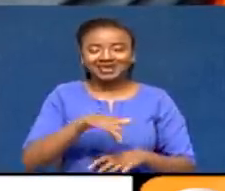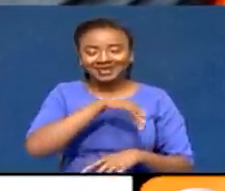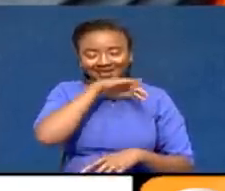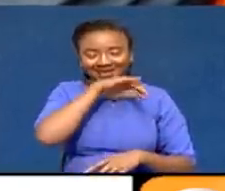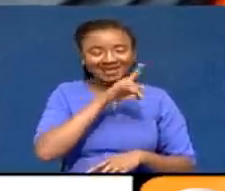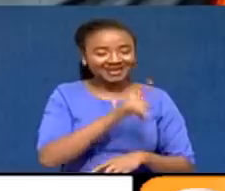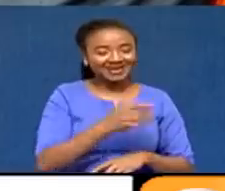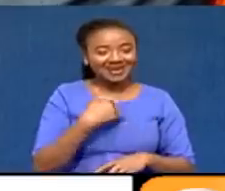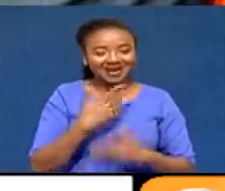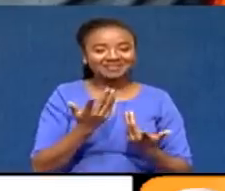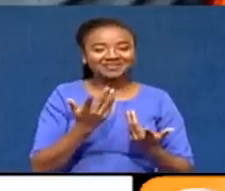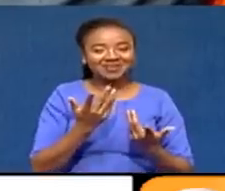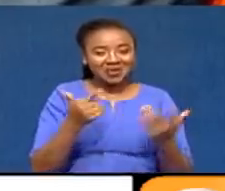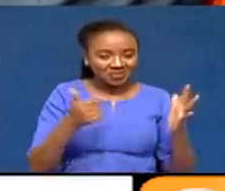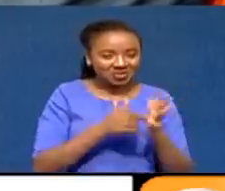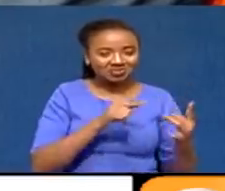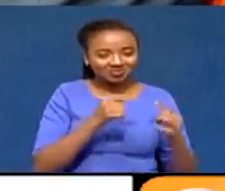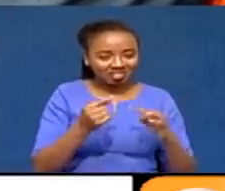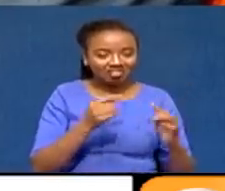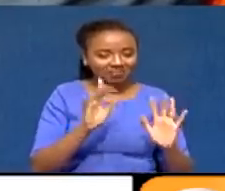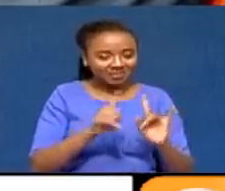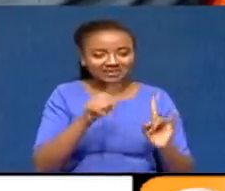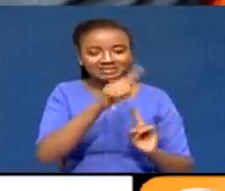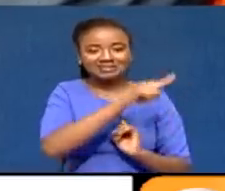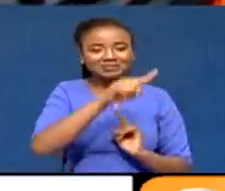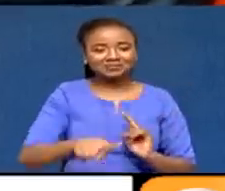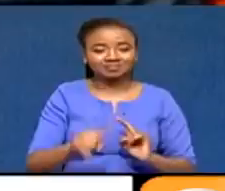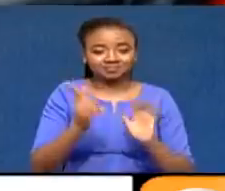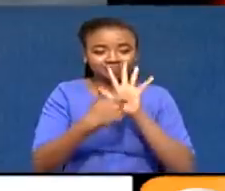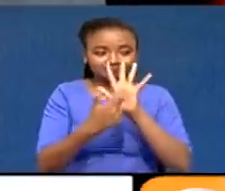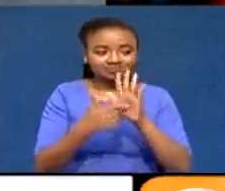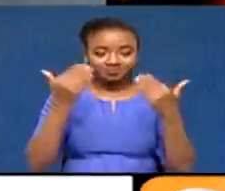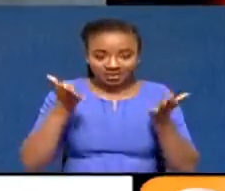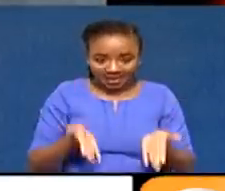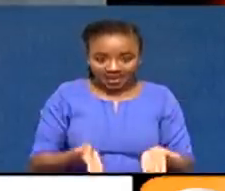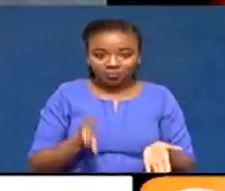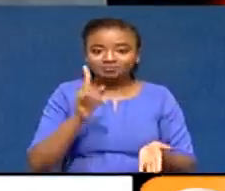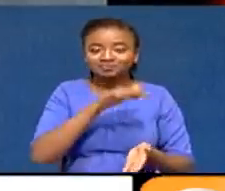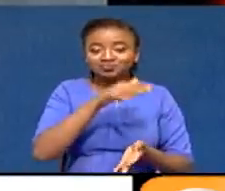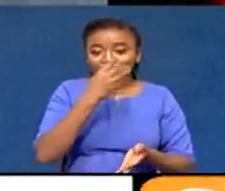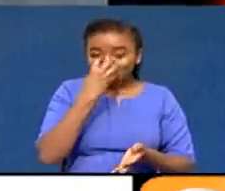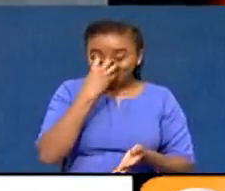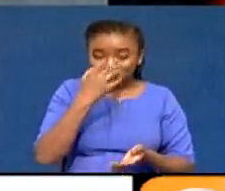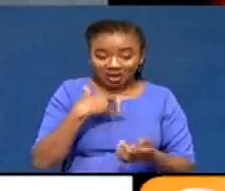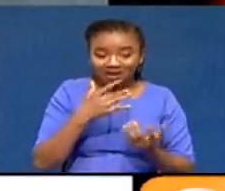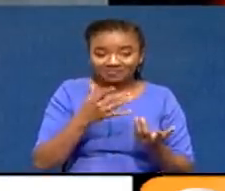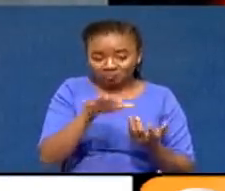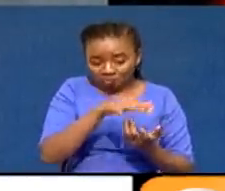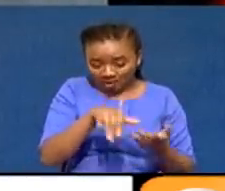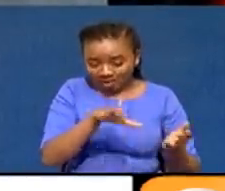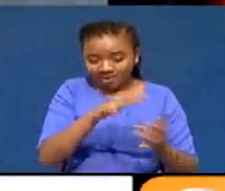of departure with Kibaki, and that is normal. Right now, Ruto has a point of departure, which in my view